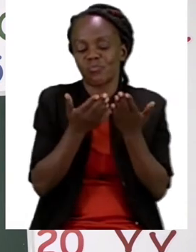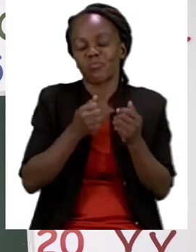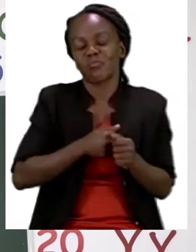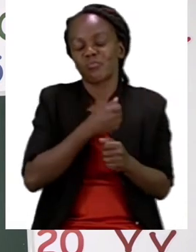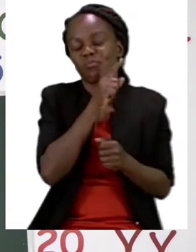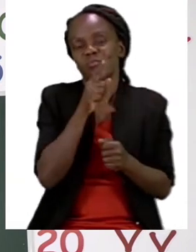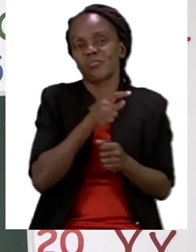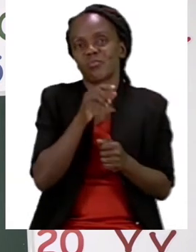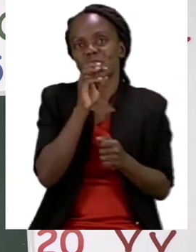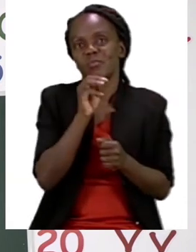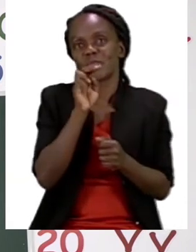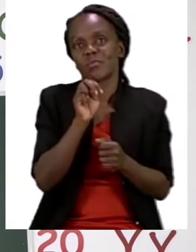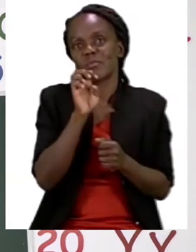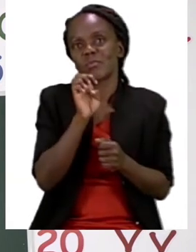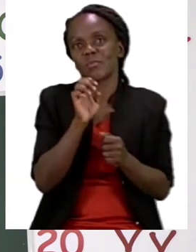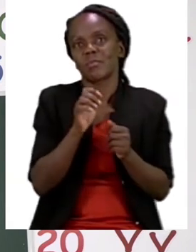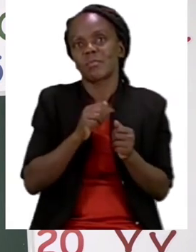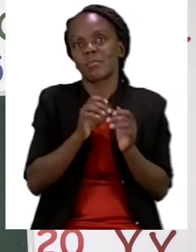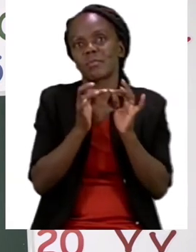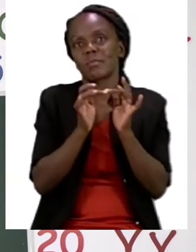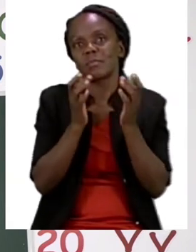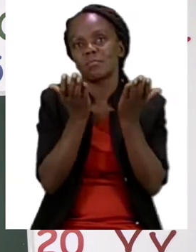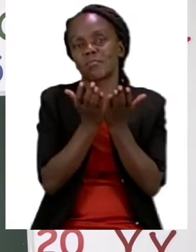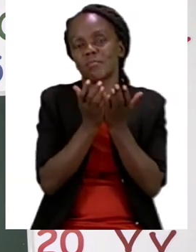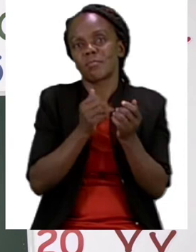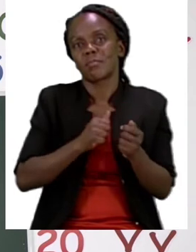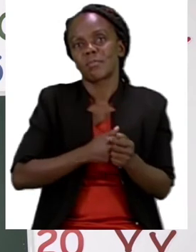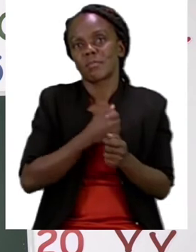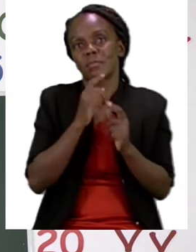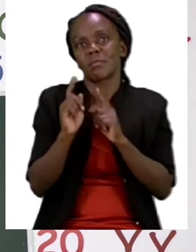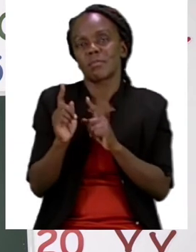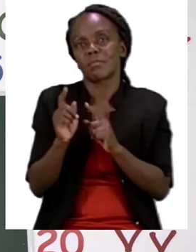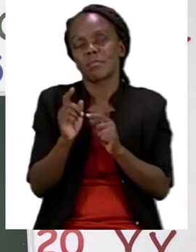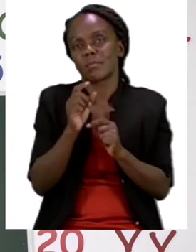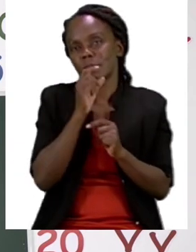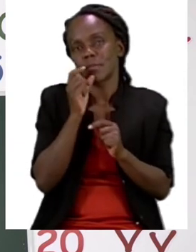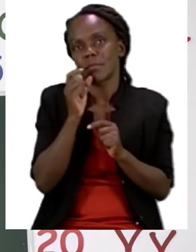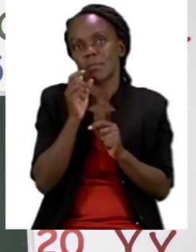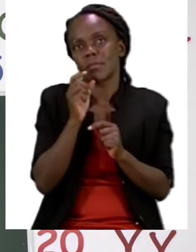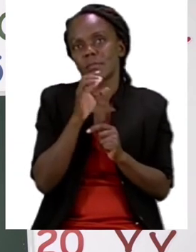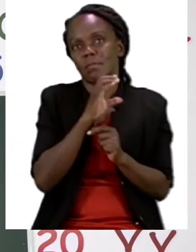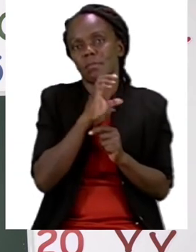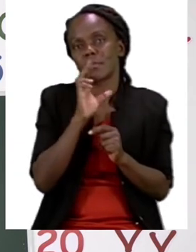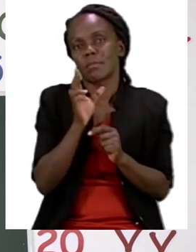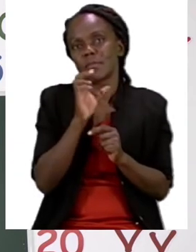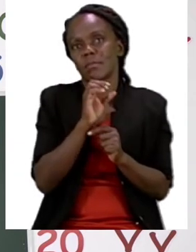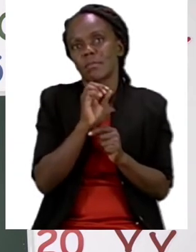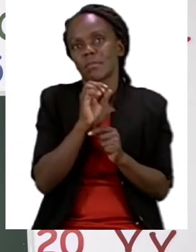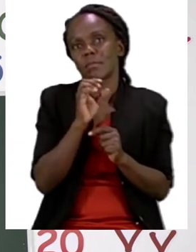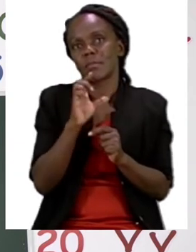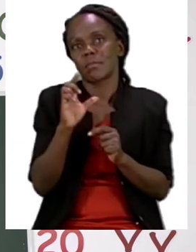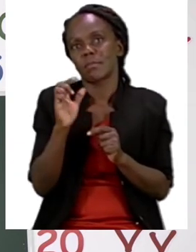To My Zone Online School. My name is Teacher Mutsa, and thank you so much for joining me